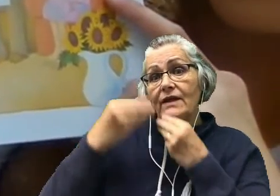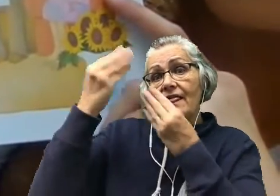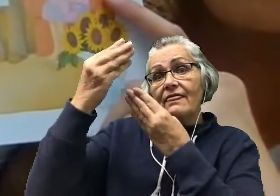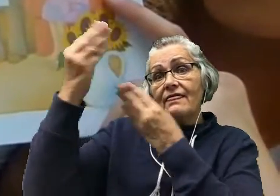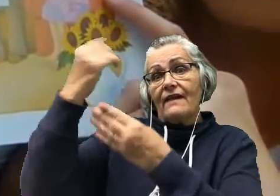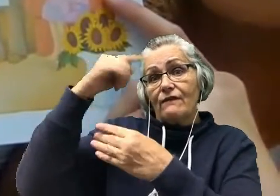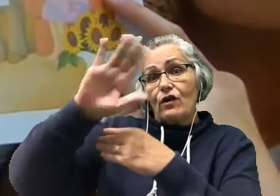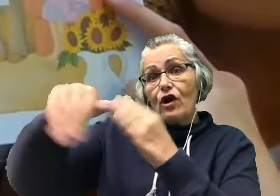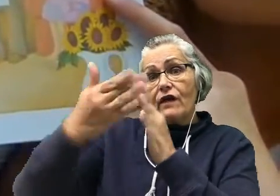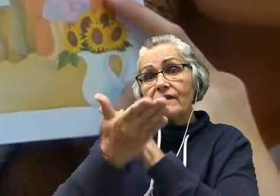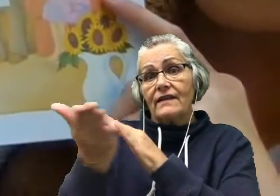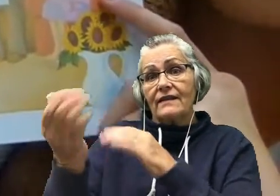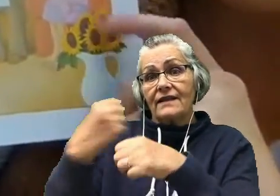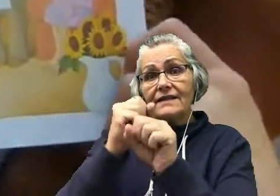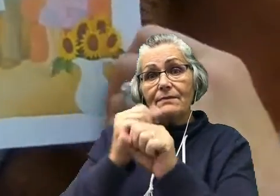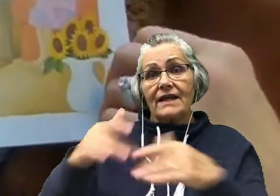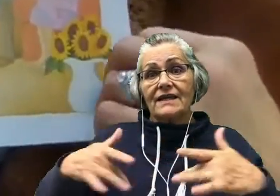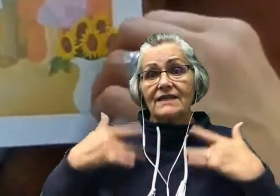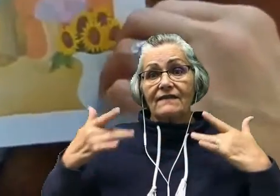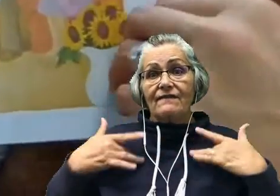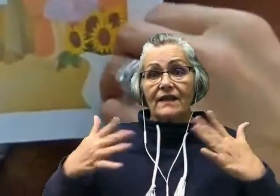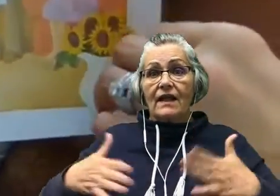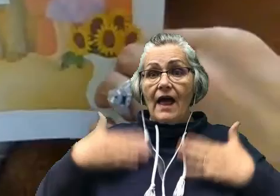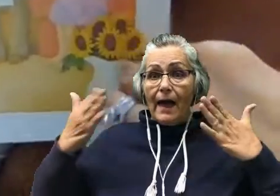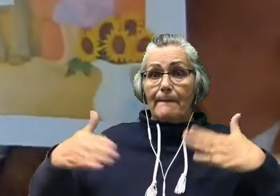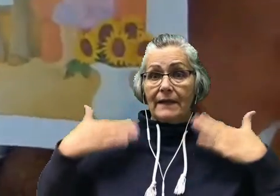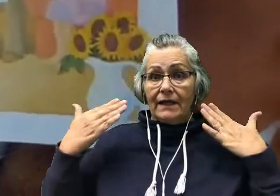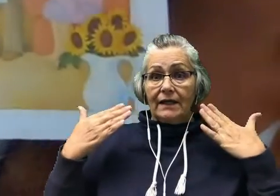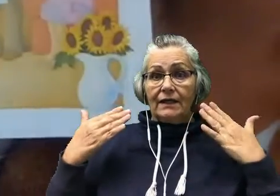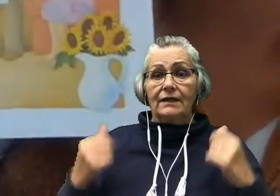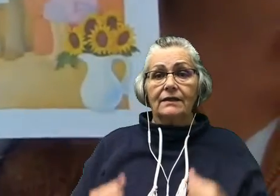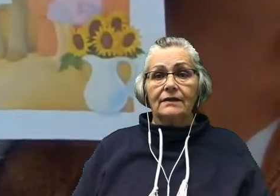give thanks for all of the things that make us feel happy.